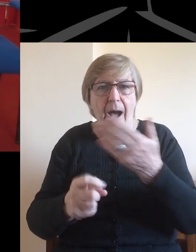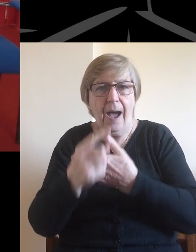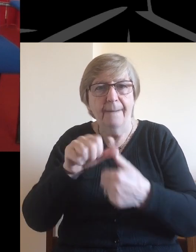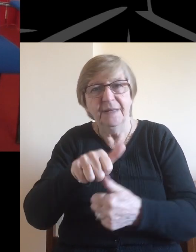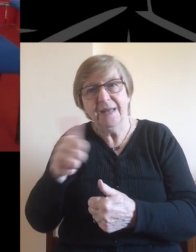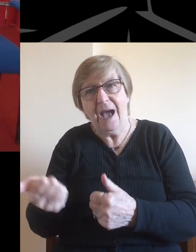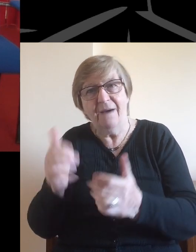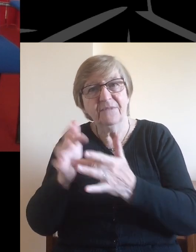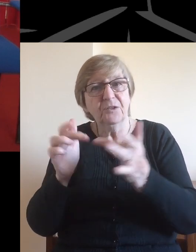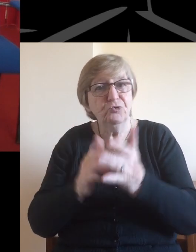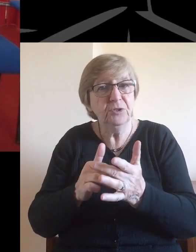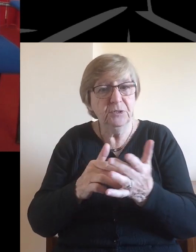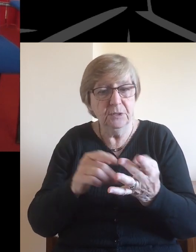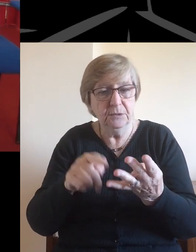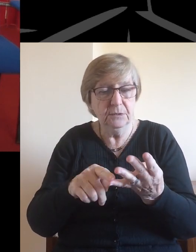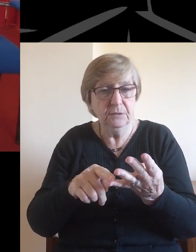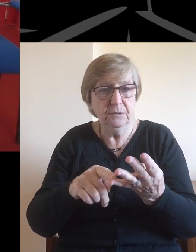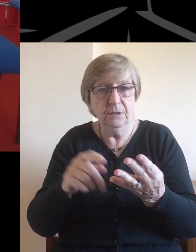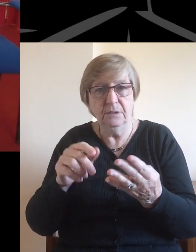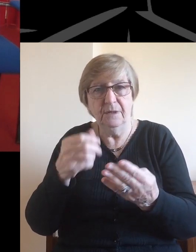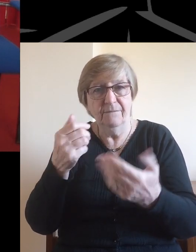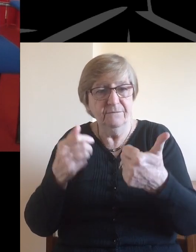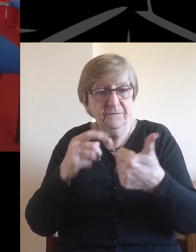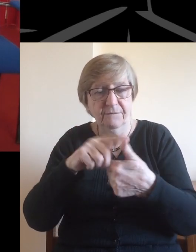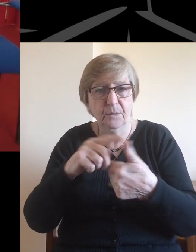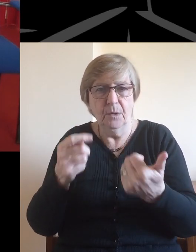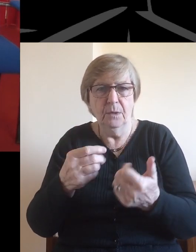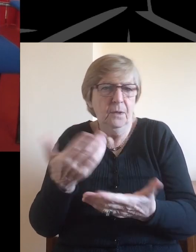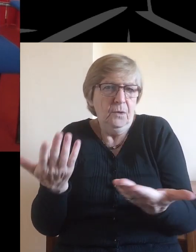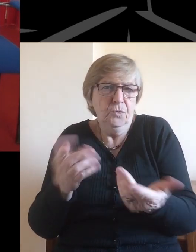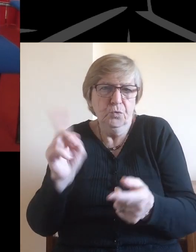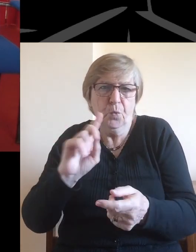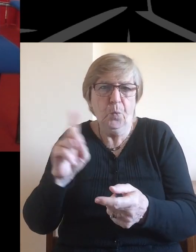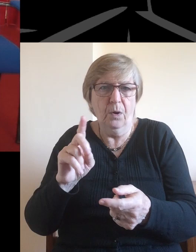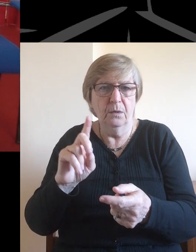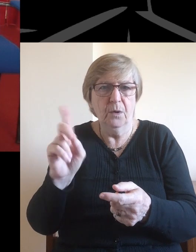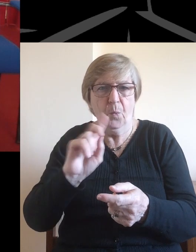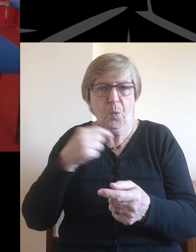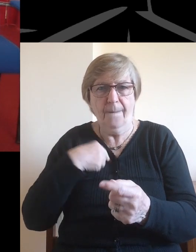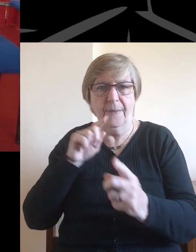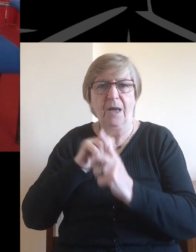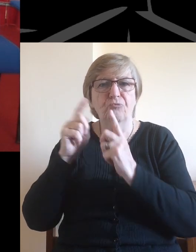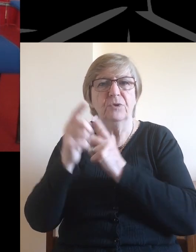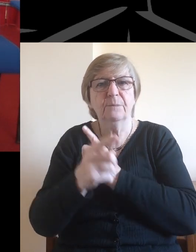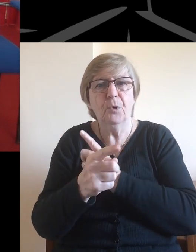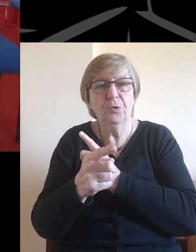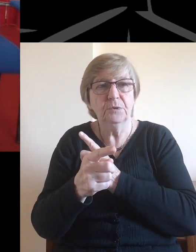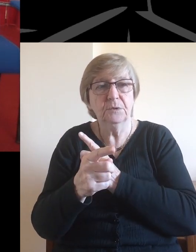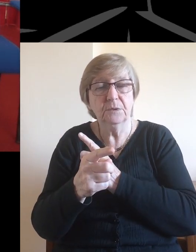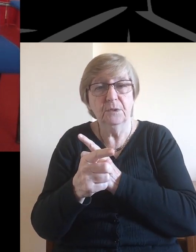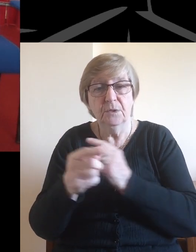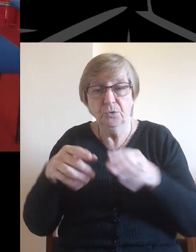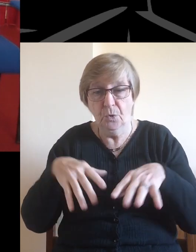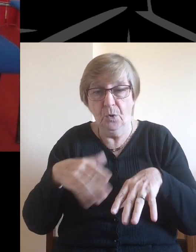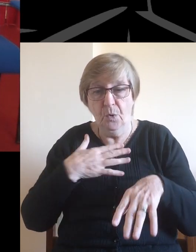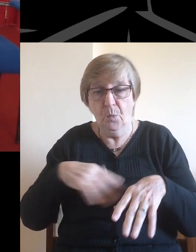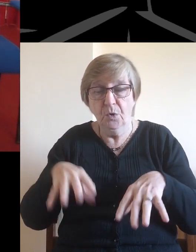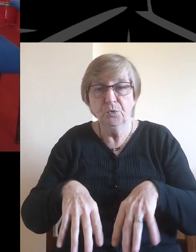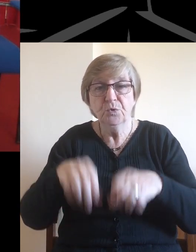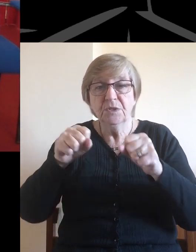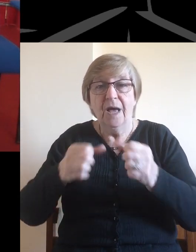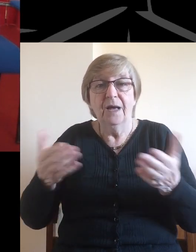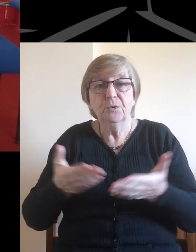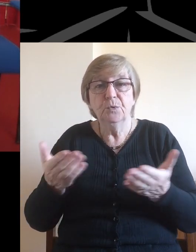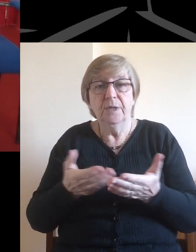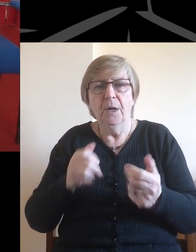And so what? What is our response to that? And so I want to begin as that prayer that begins with